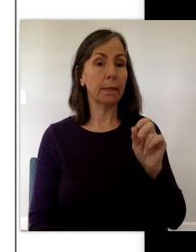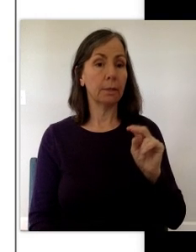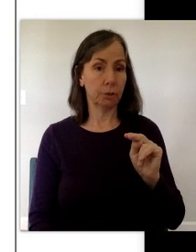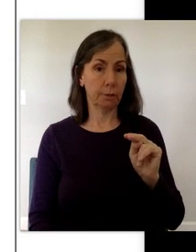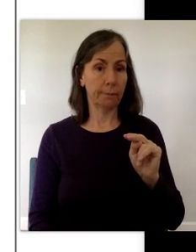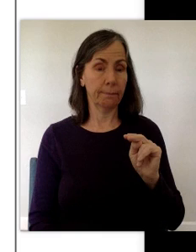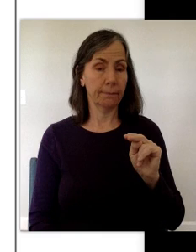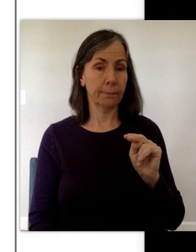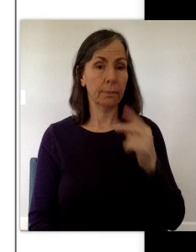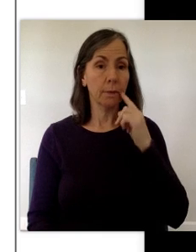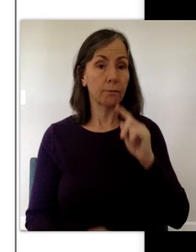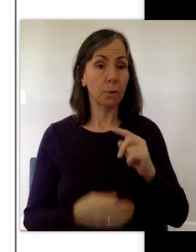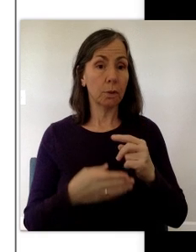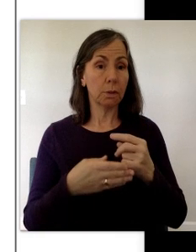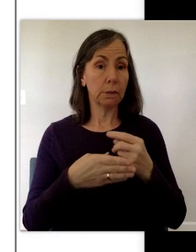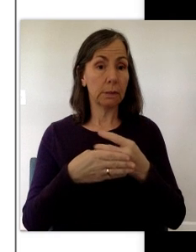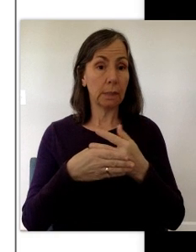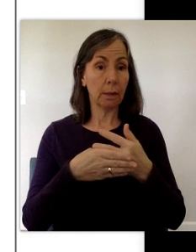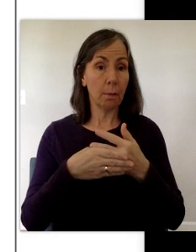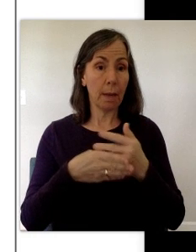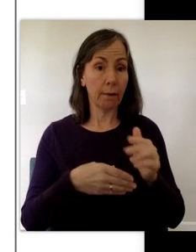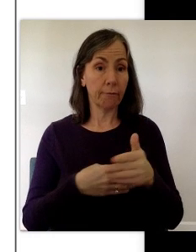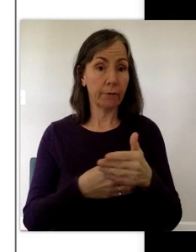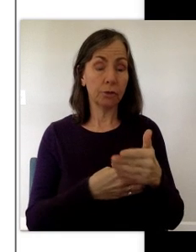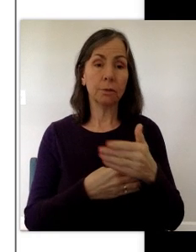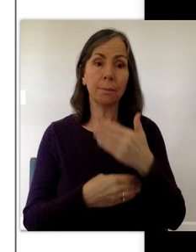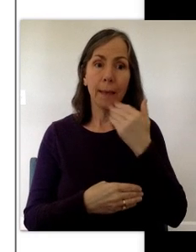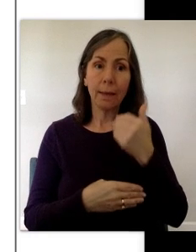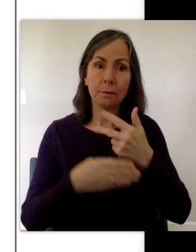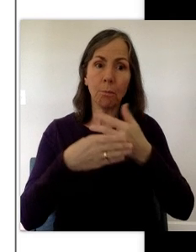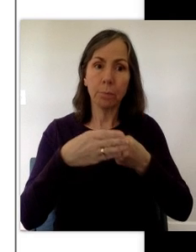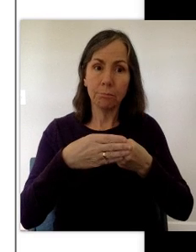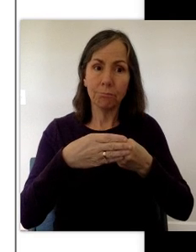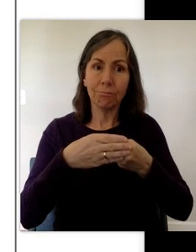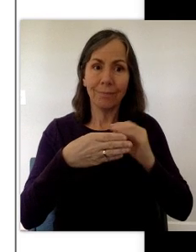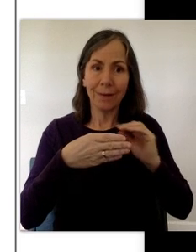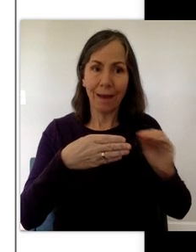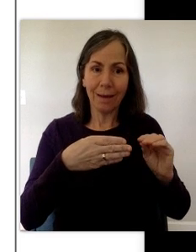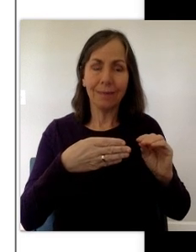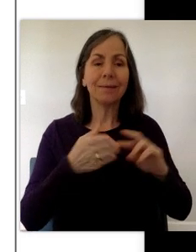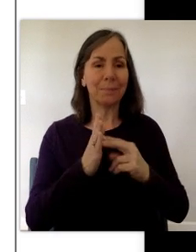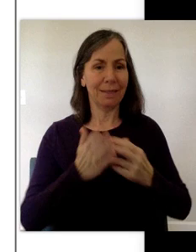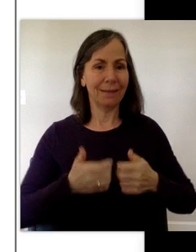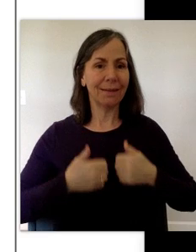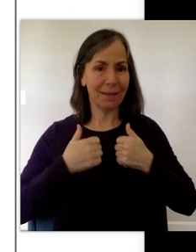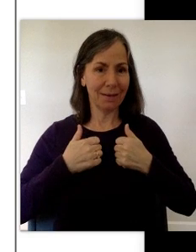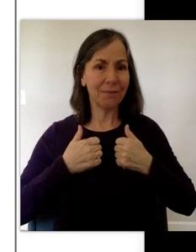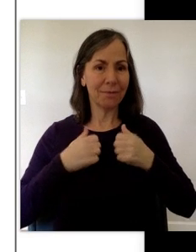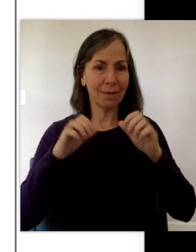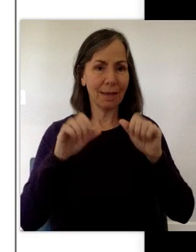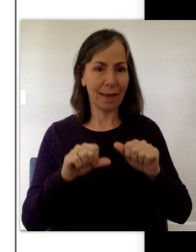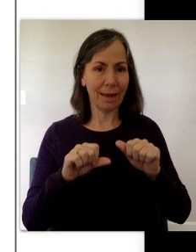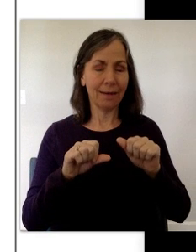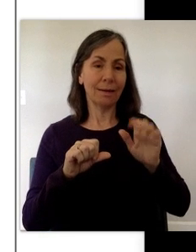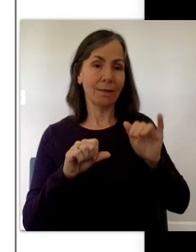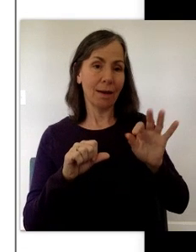sticklebacks, it's better to have no spines because you'll survive better in the fresh